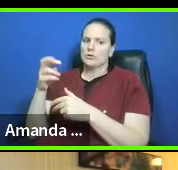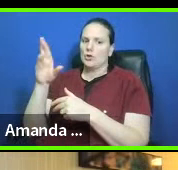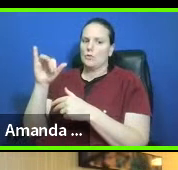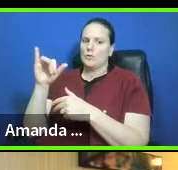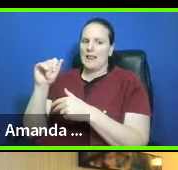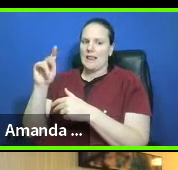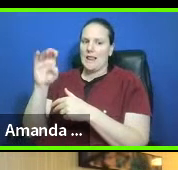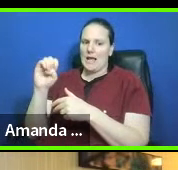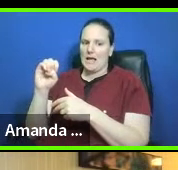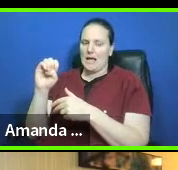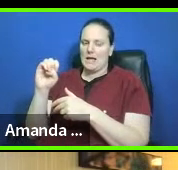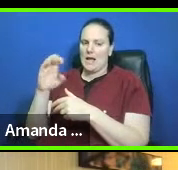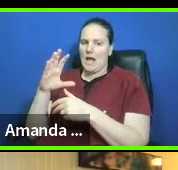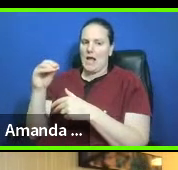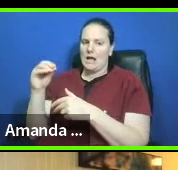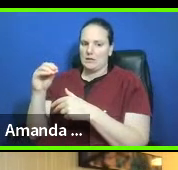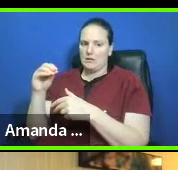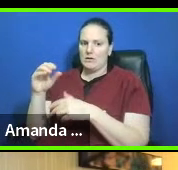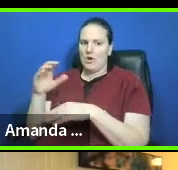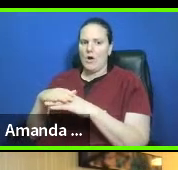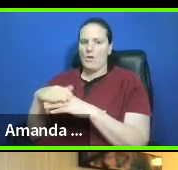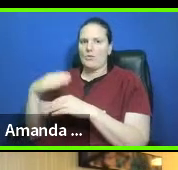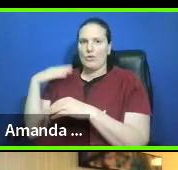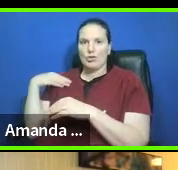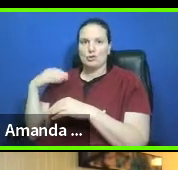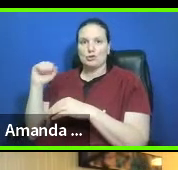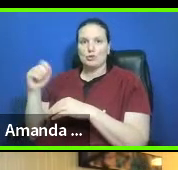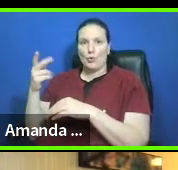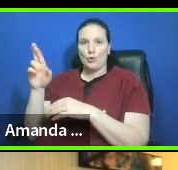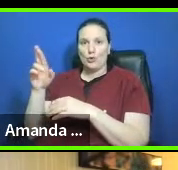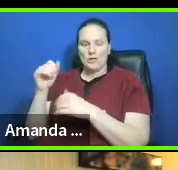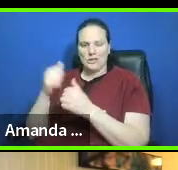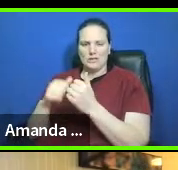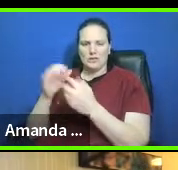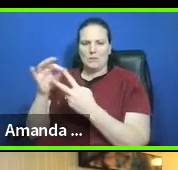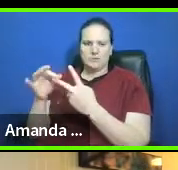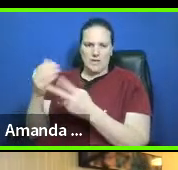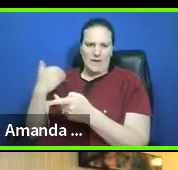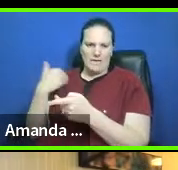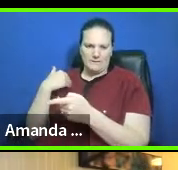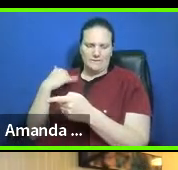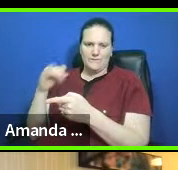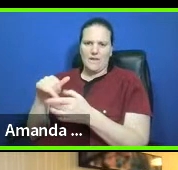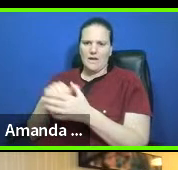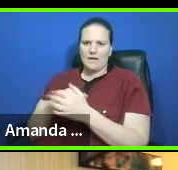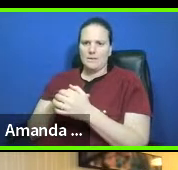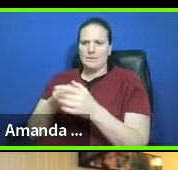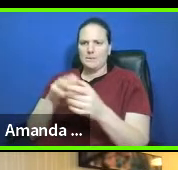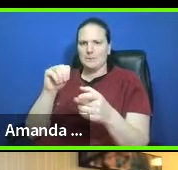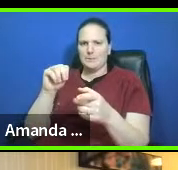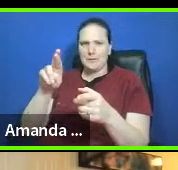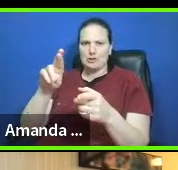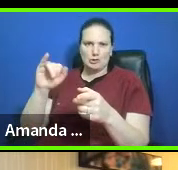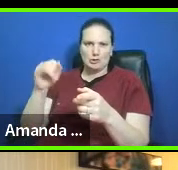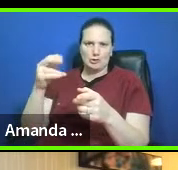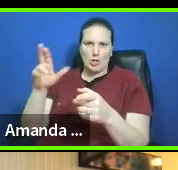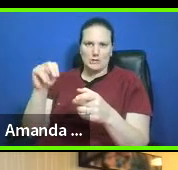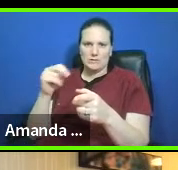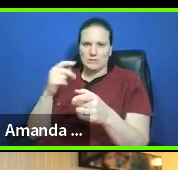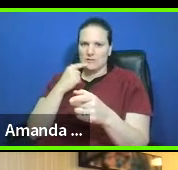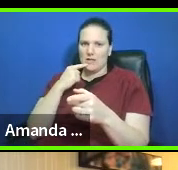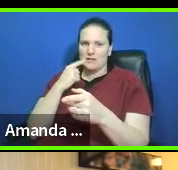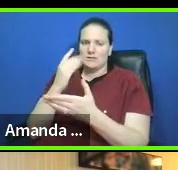And so each of those options are there. And I think Administrator Johnson shared at some